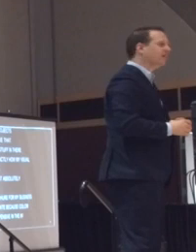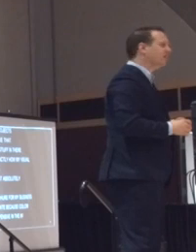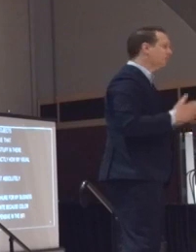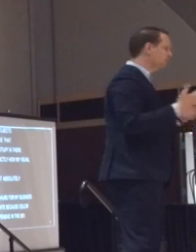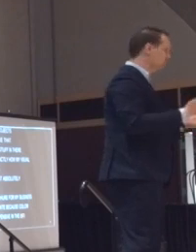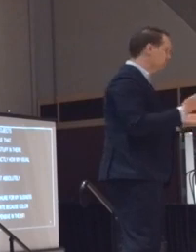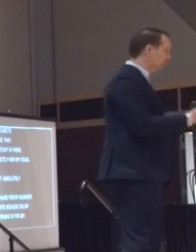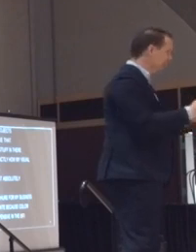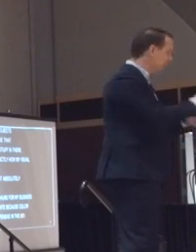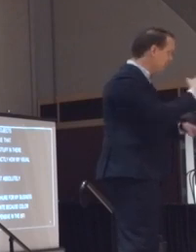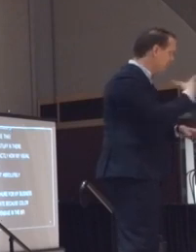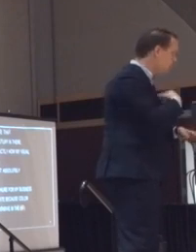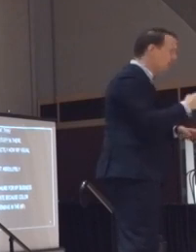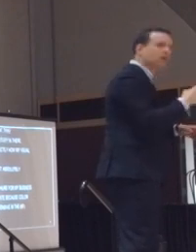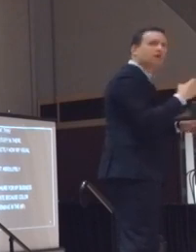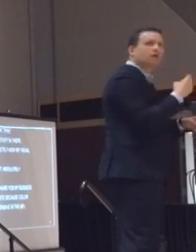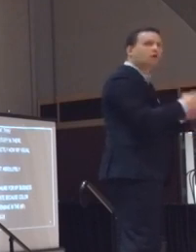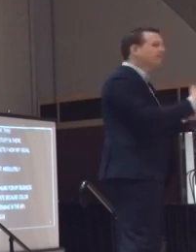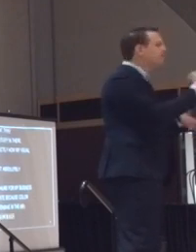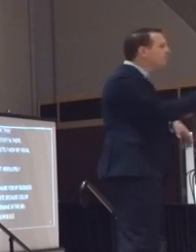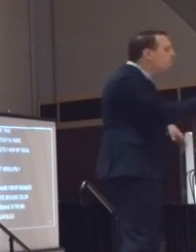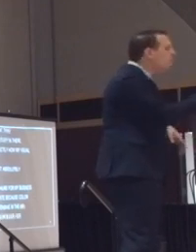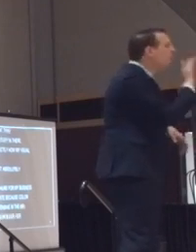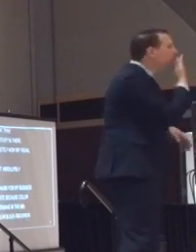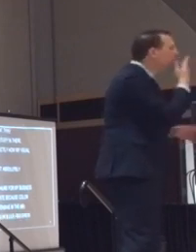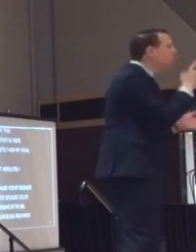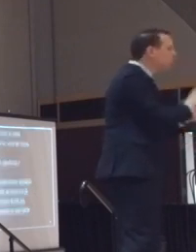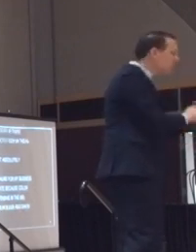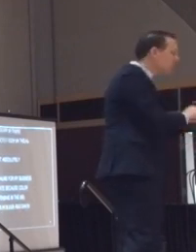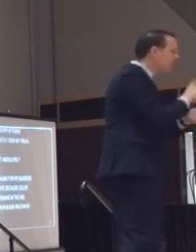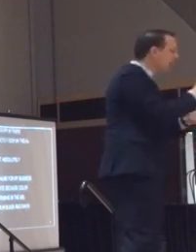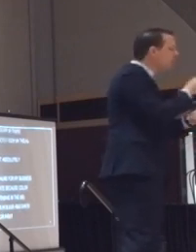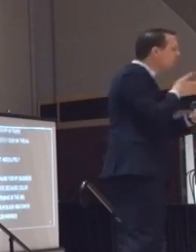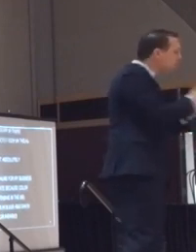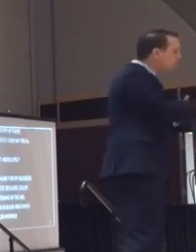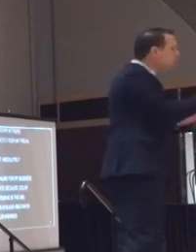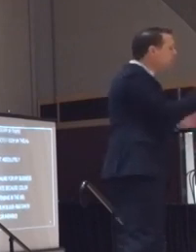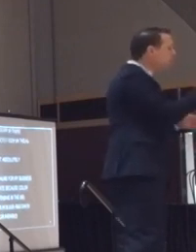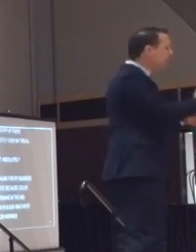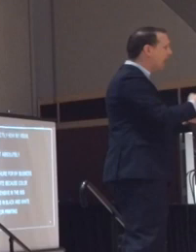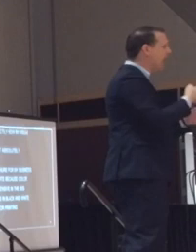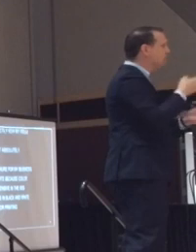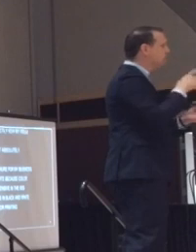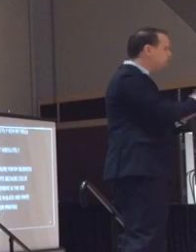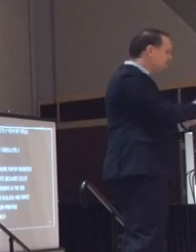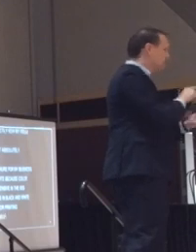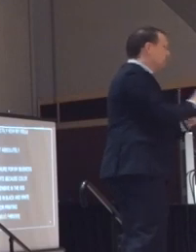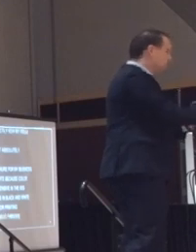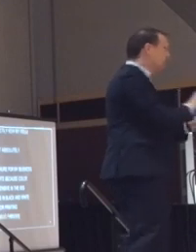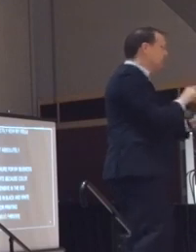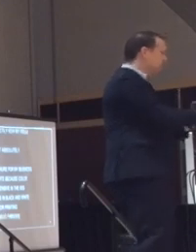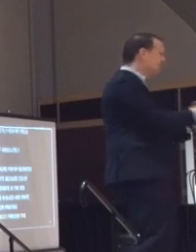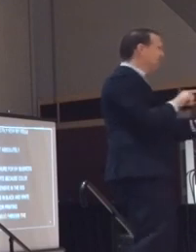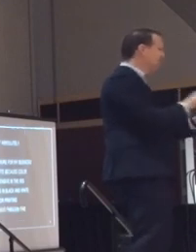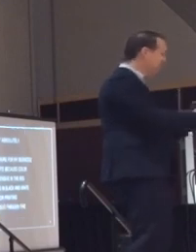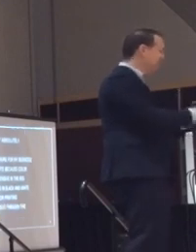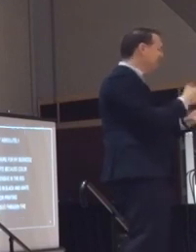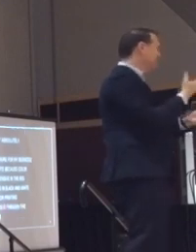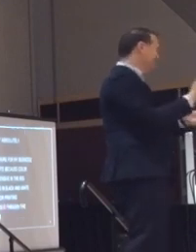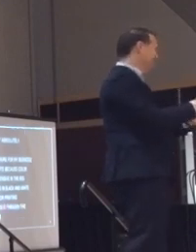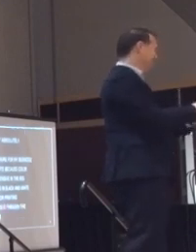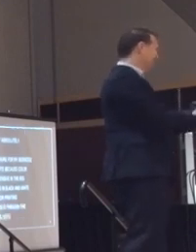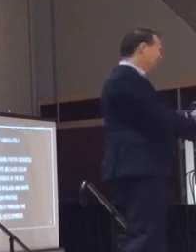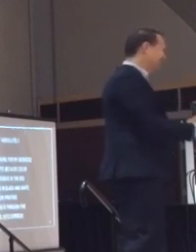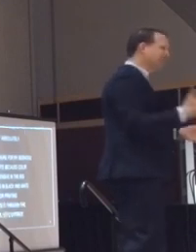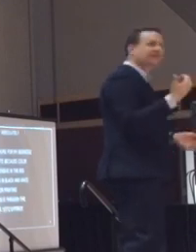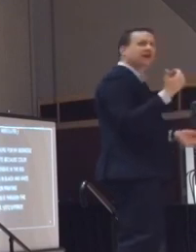So you did things in black and white. It's called four color printing. You got to run it through the press four times. Gets kind of expensive. But what you want to